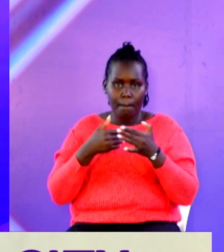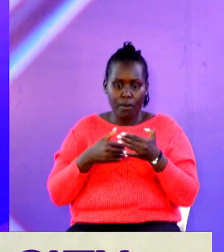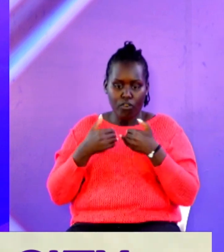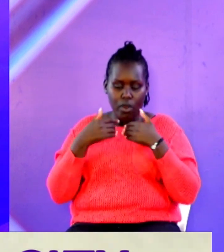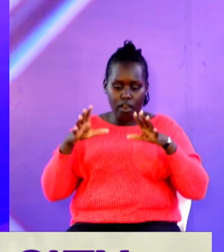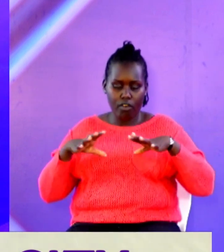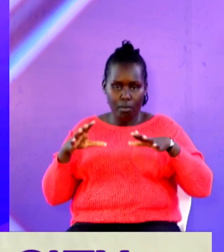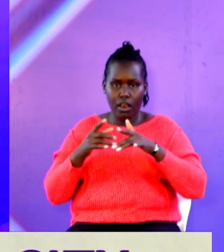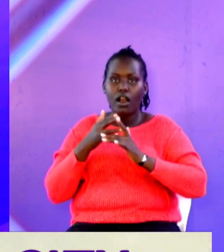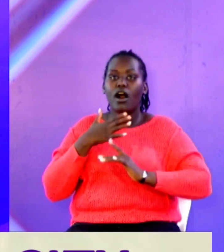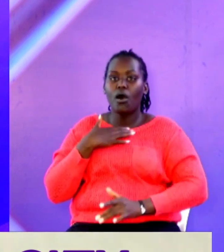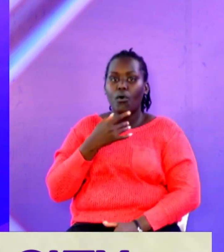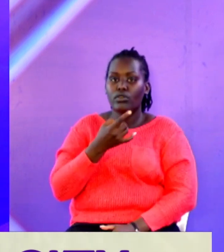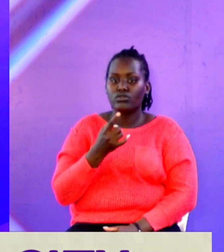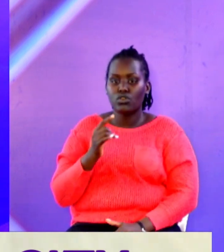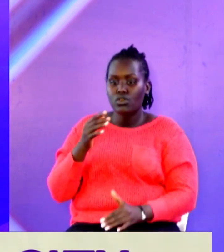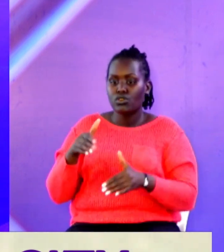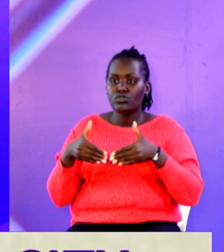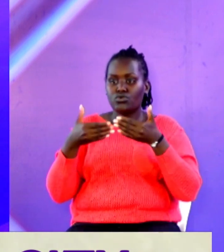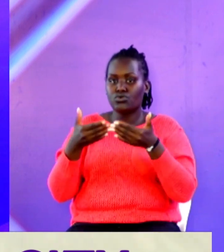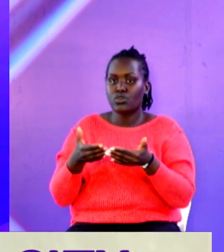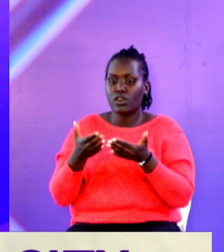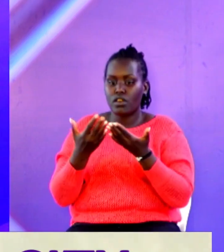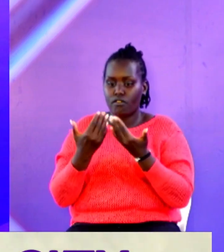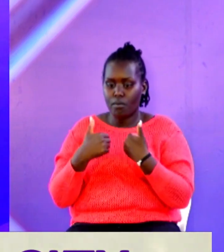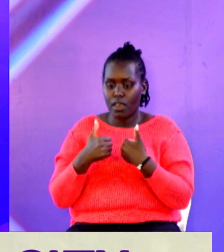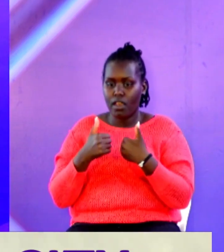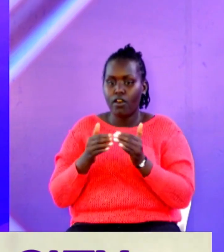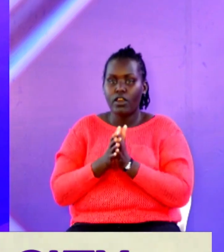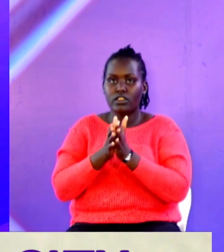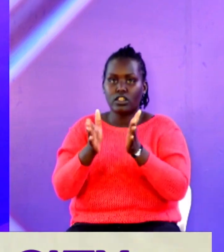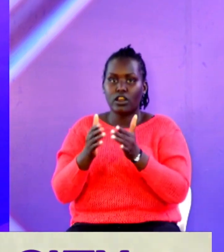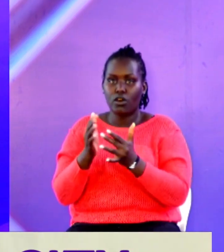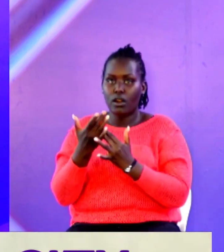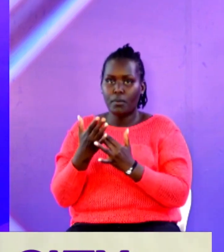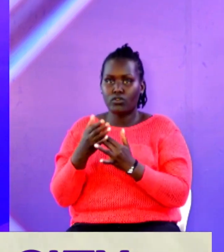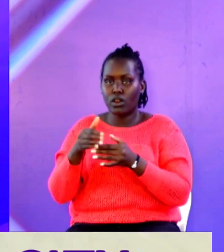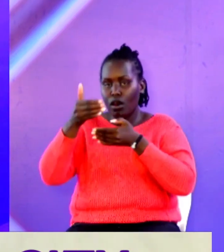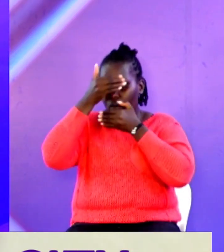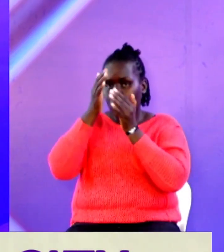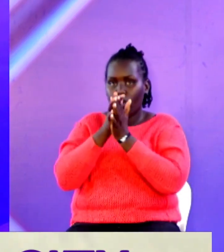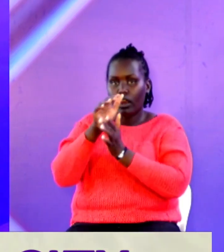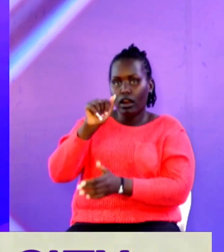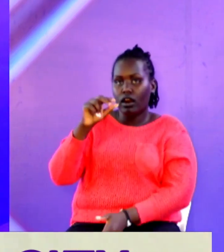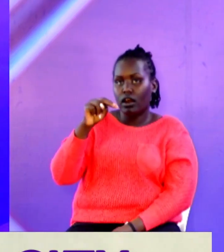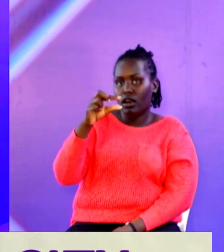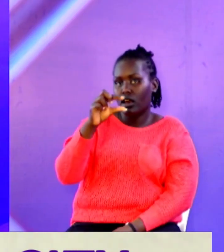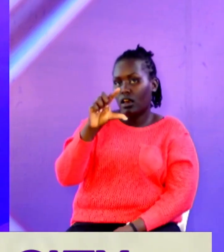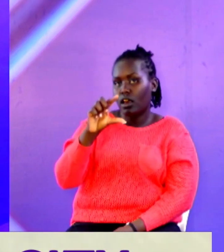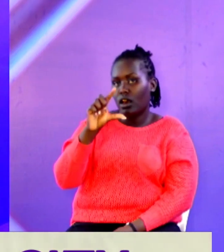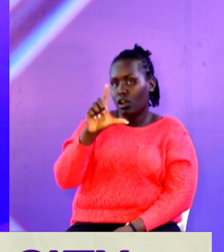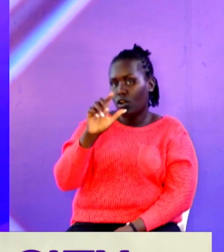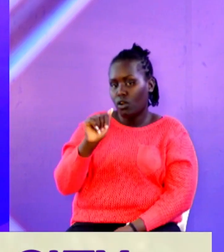break, I would like you to give me general overview between Morocco and Angola. Of course, on my side, I